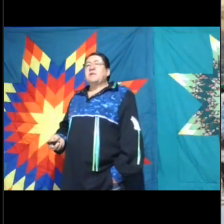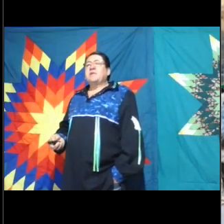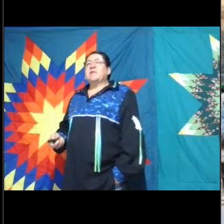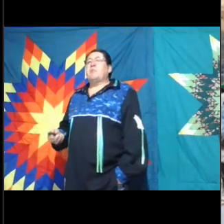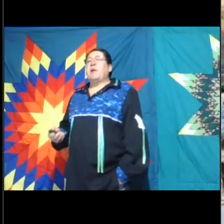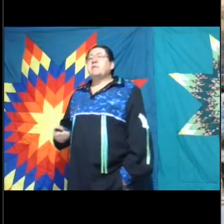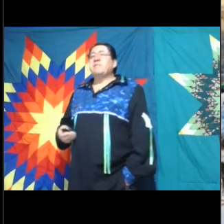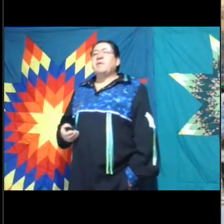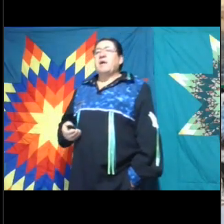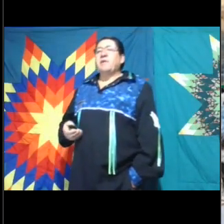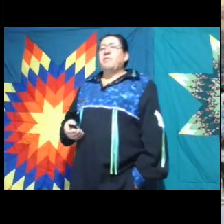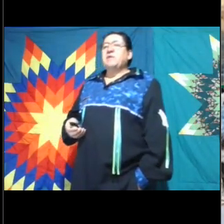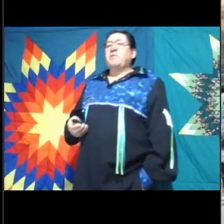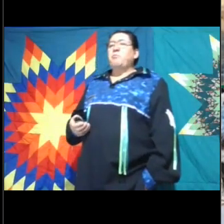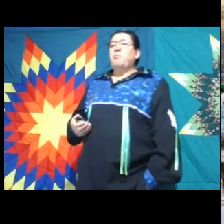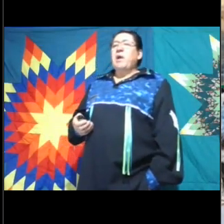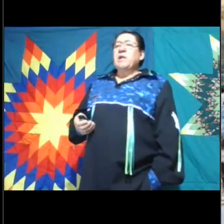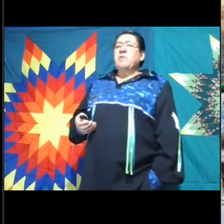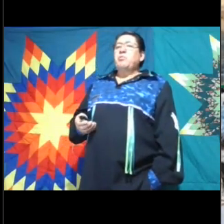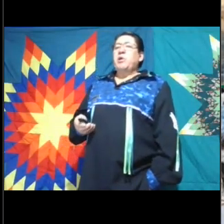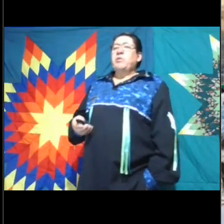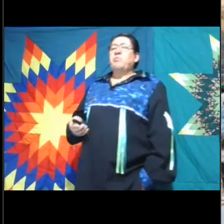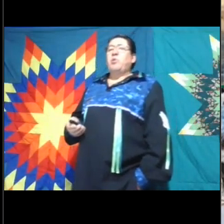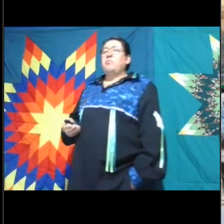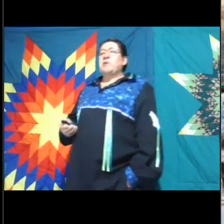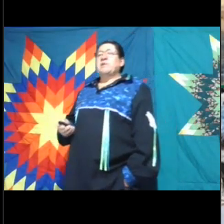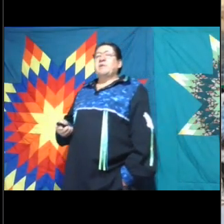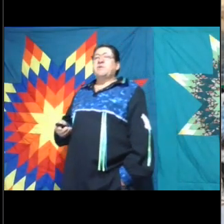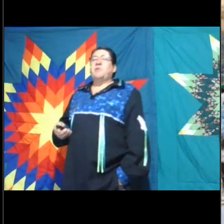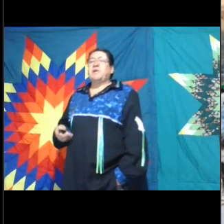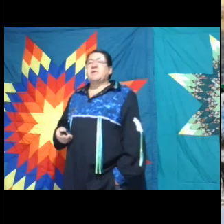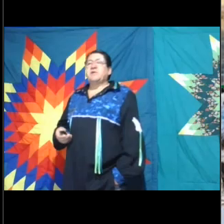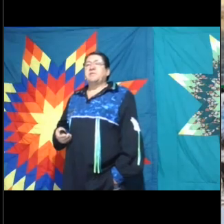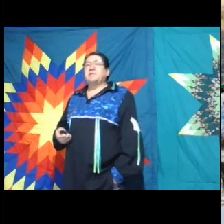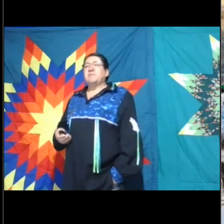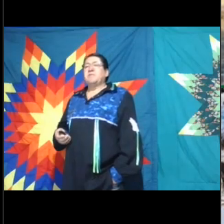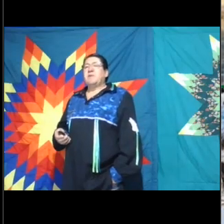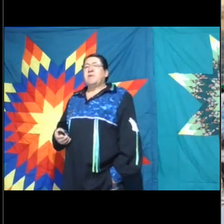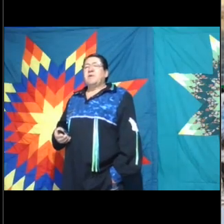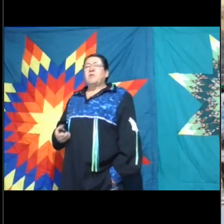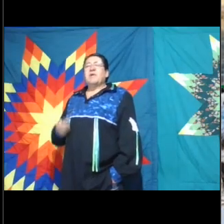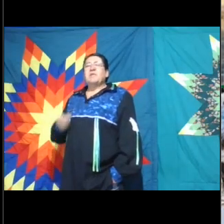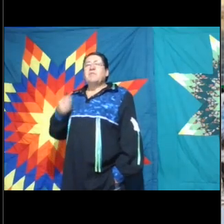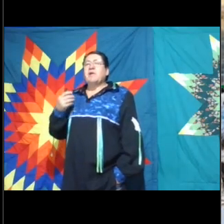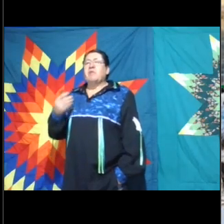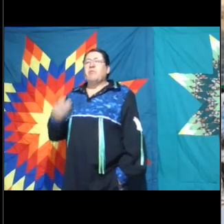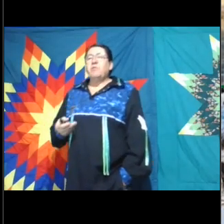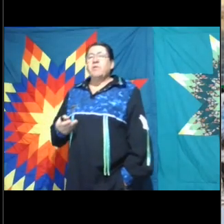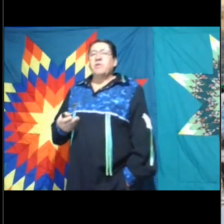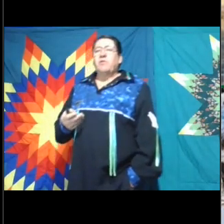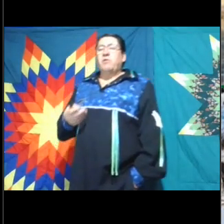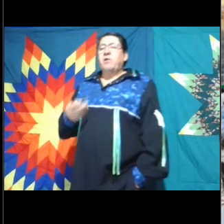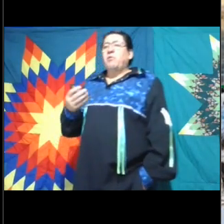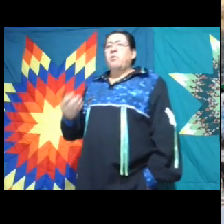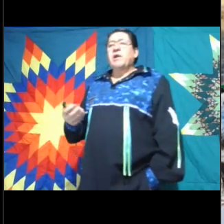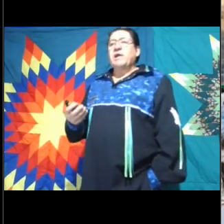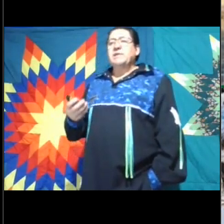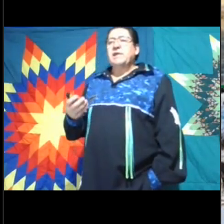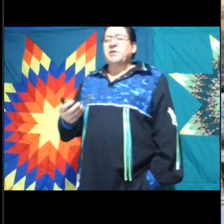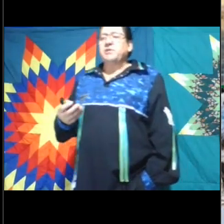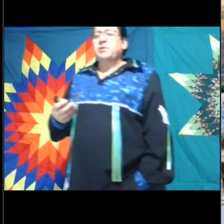Insurance is expensive and out of reach for many in pre-employment situations. So as a recruiter or